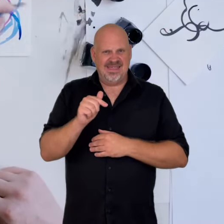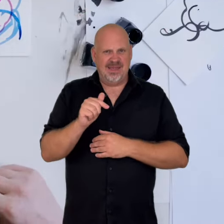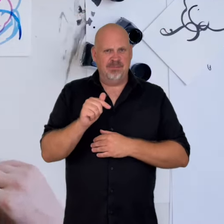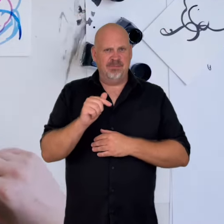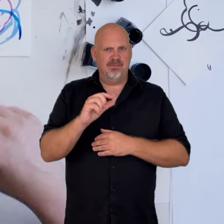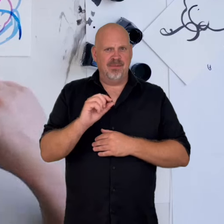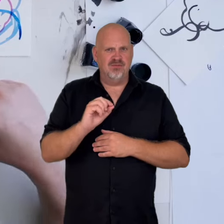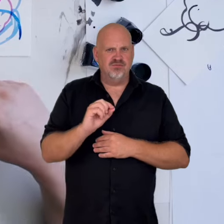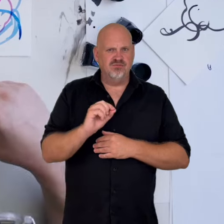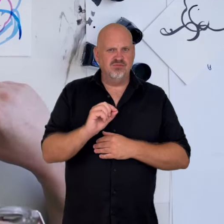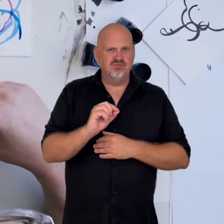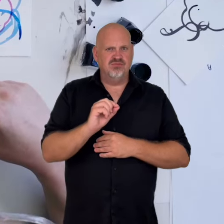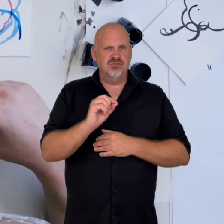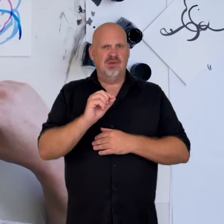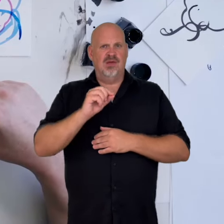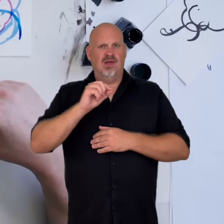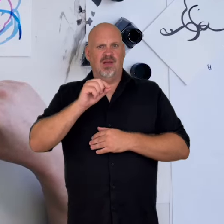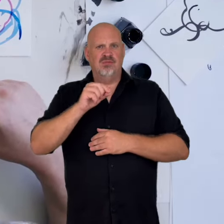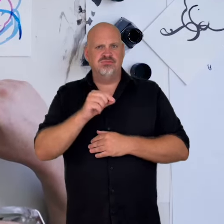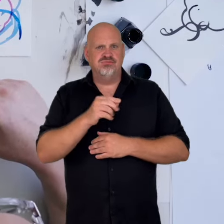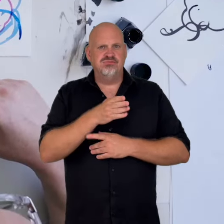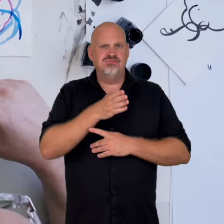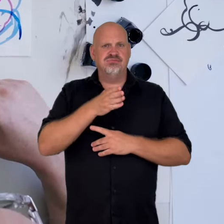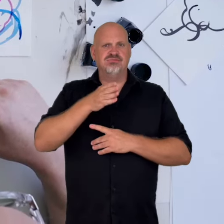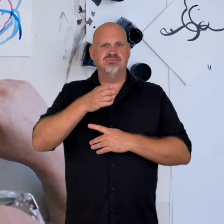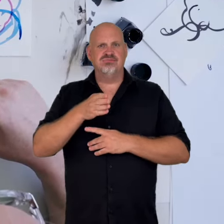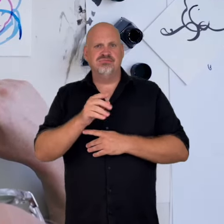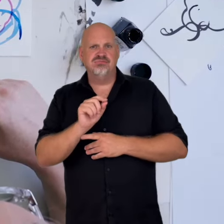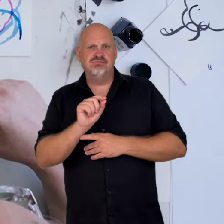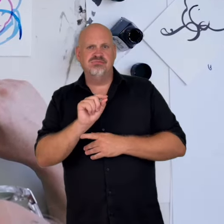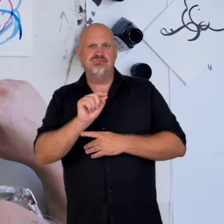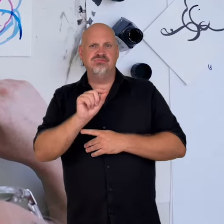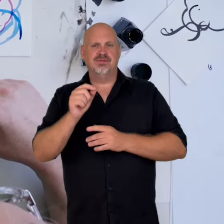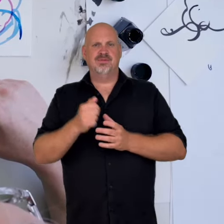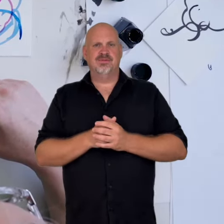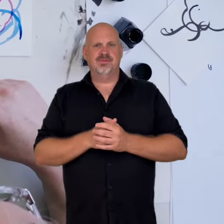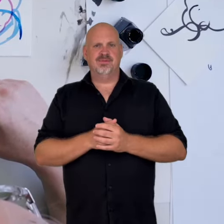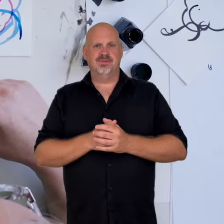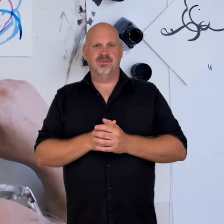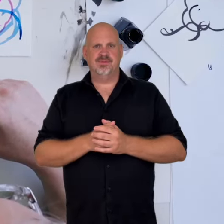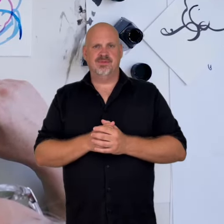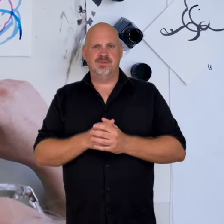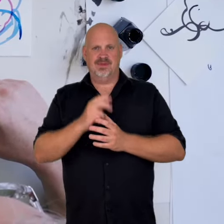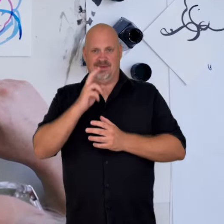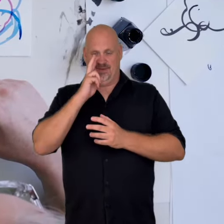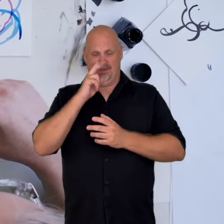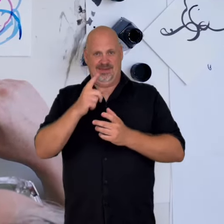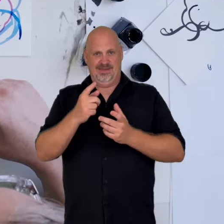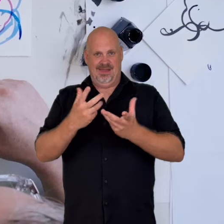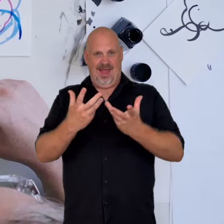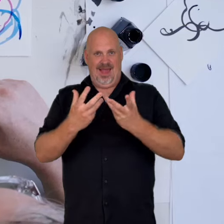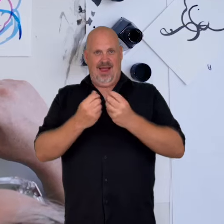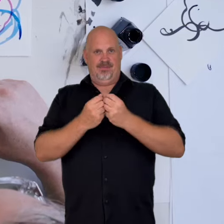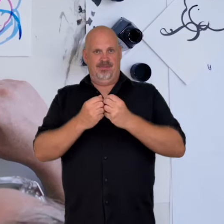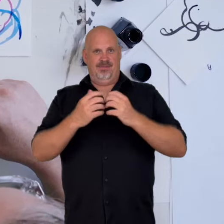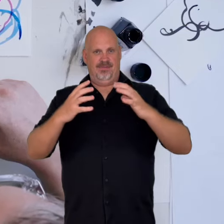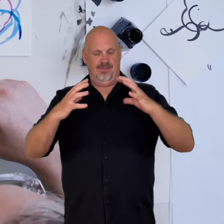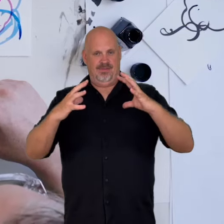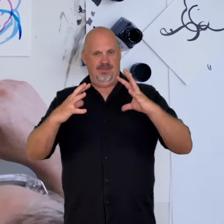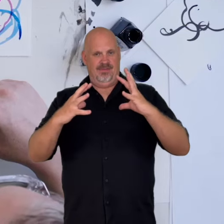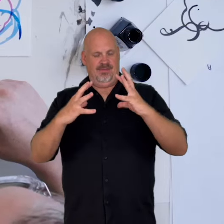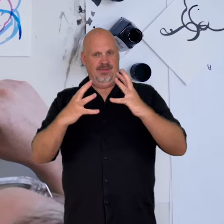so maybe start, where should we start? Let's start up in this sort of corner here, and then let's go. And